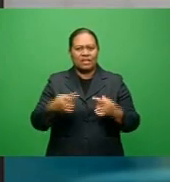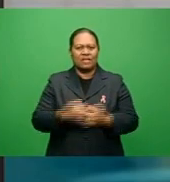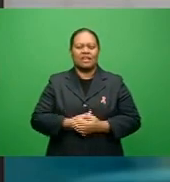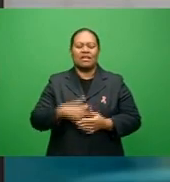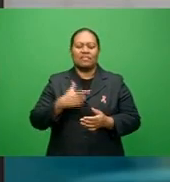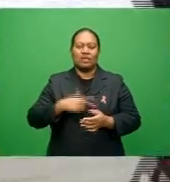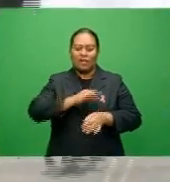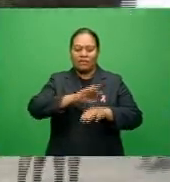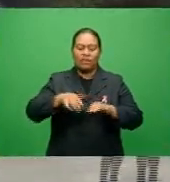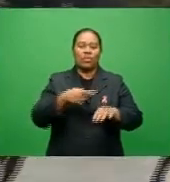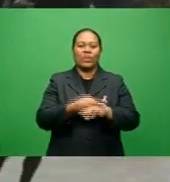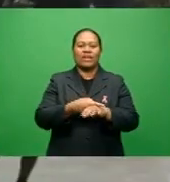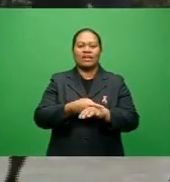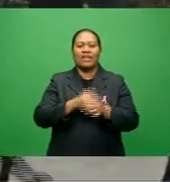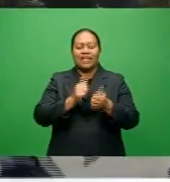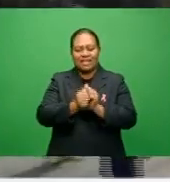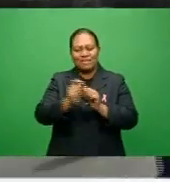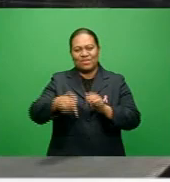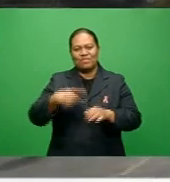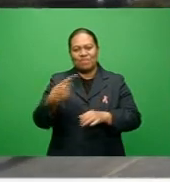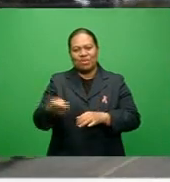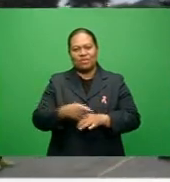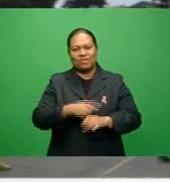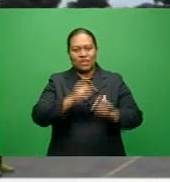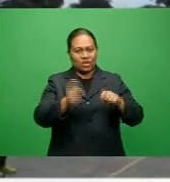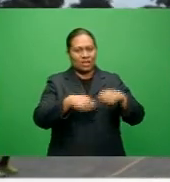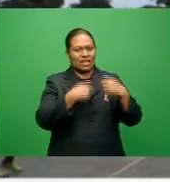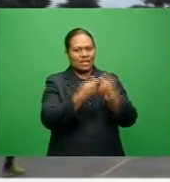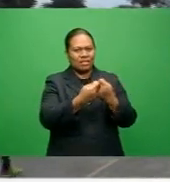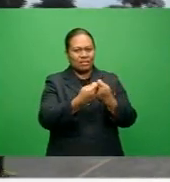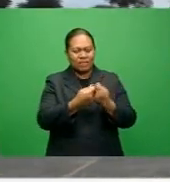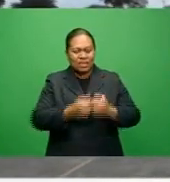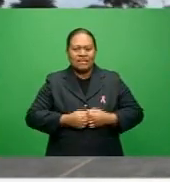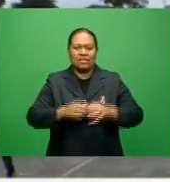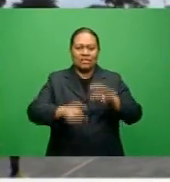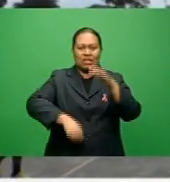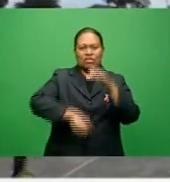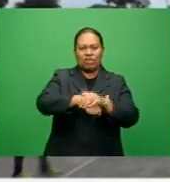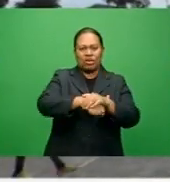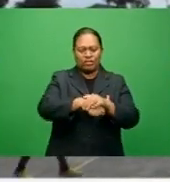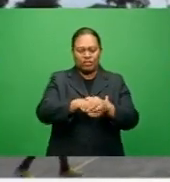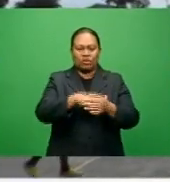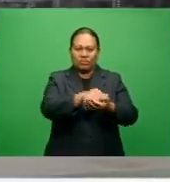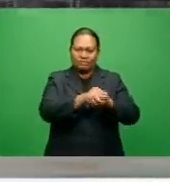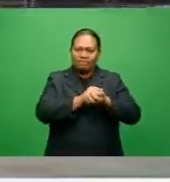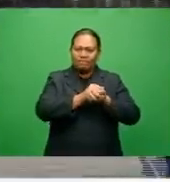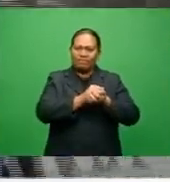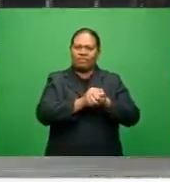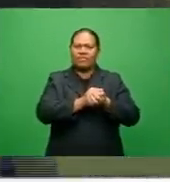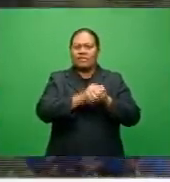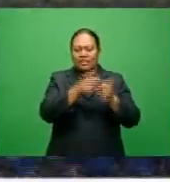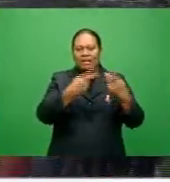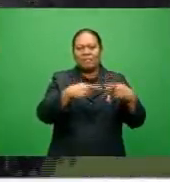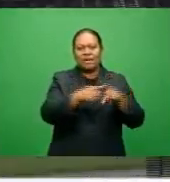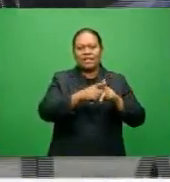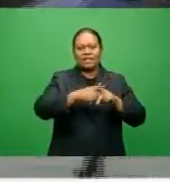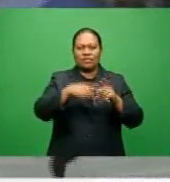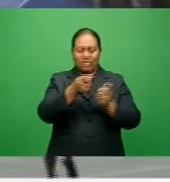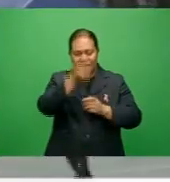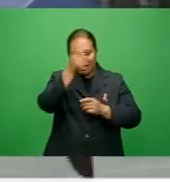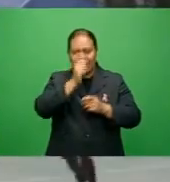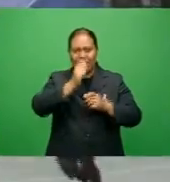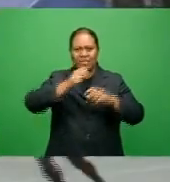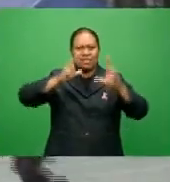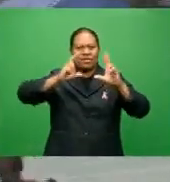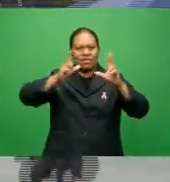weekly games tomorrow. Teams will be vying for the top 4 spots to secure a place in the Fiji Volleyball Club Championship to be